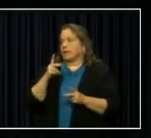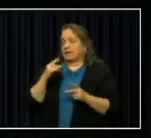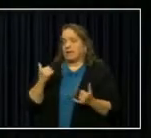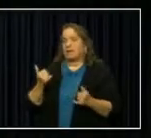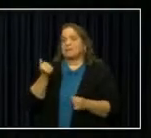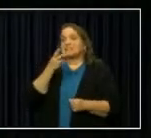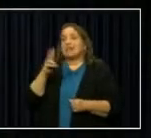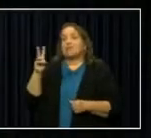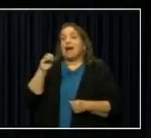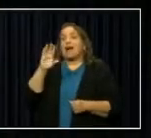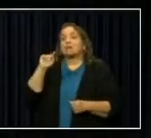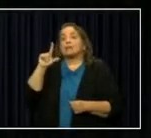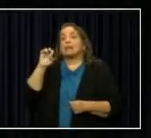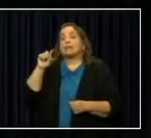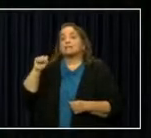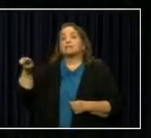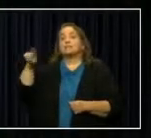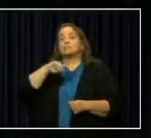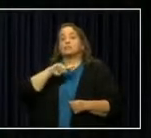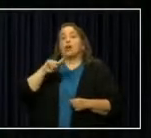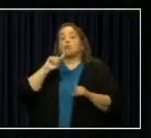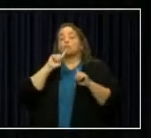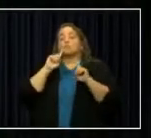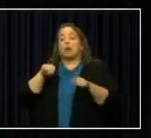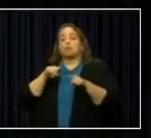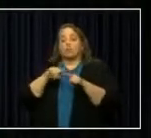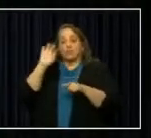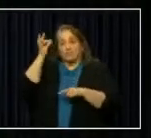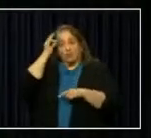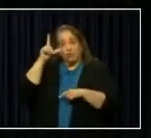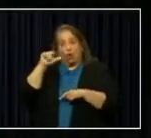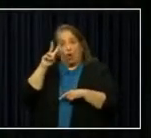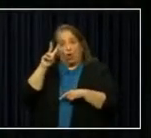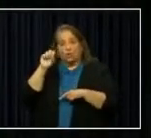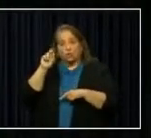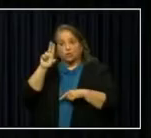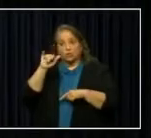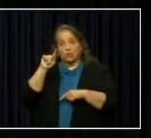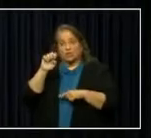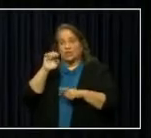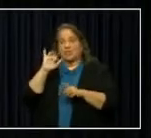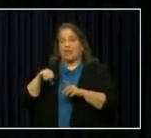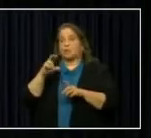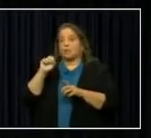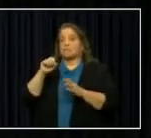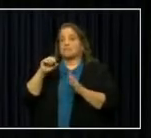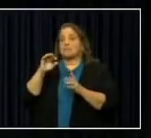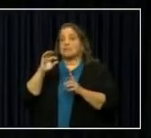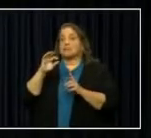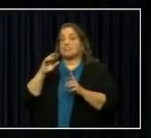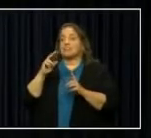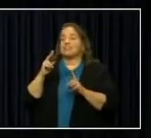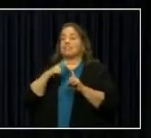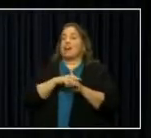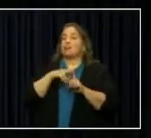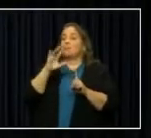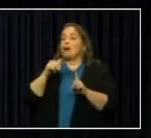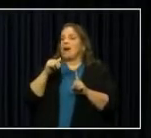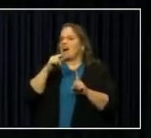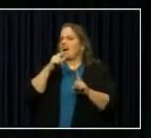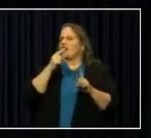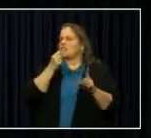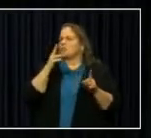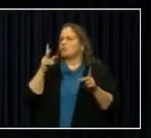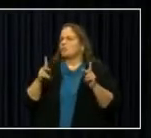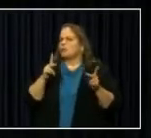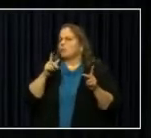several outlets are calling for a response to the federal lawsuit filed by a couple of folks